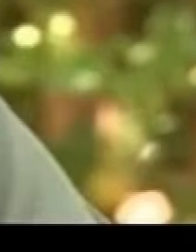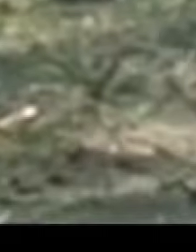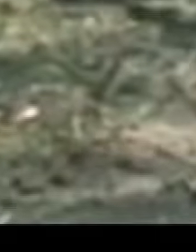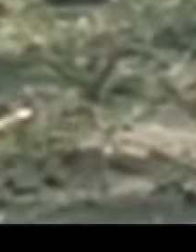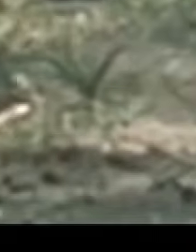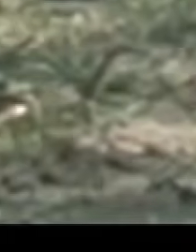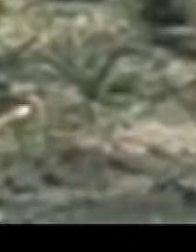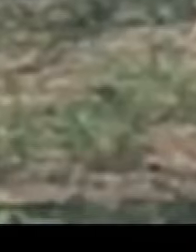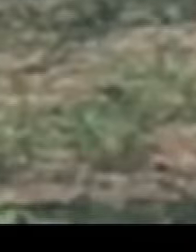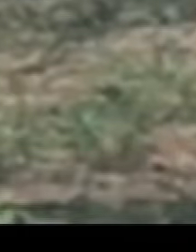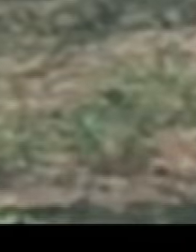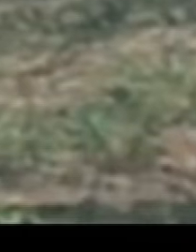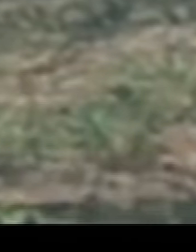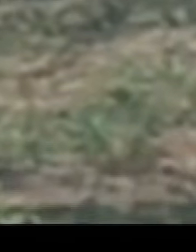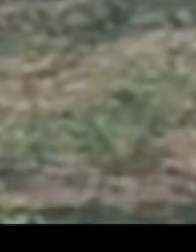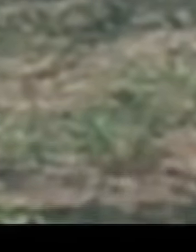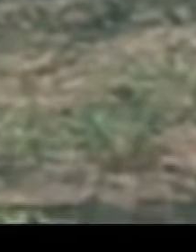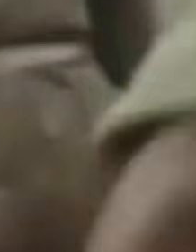did.